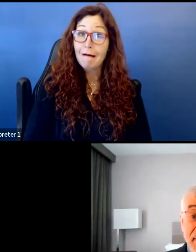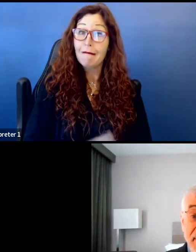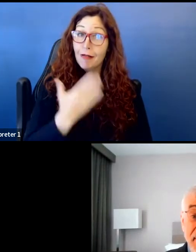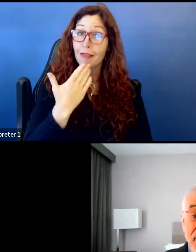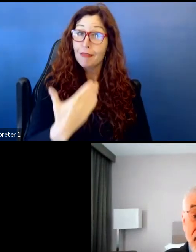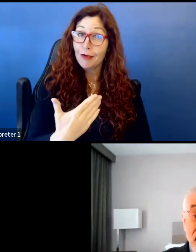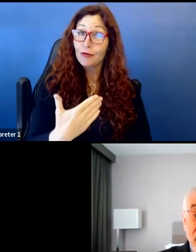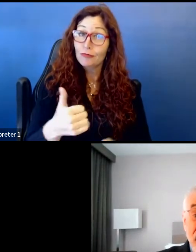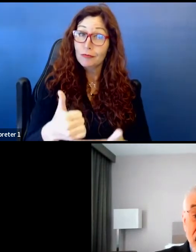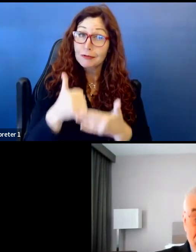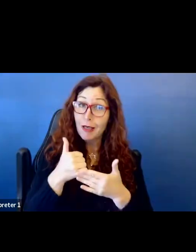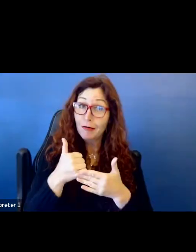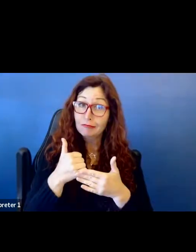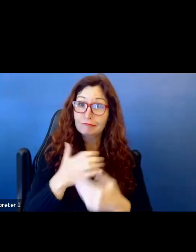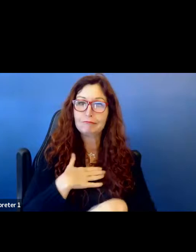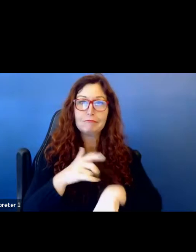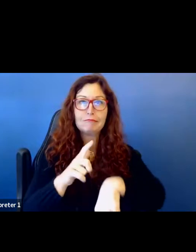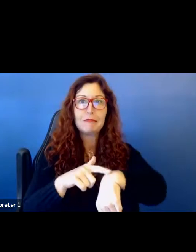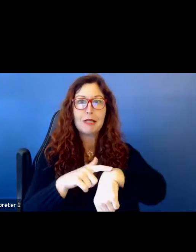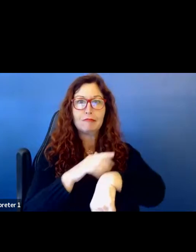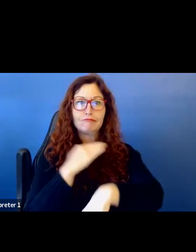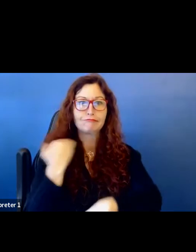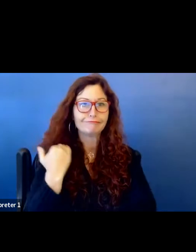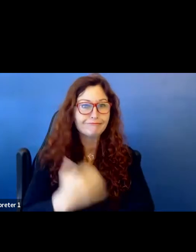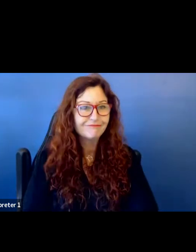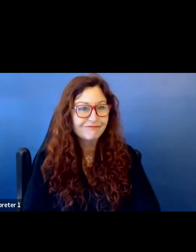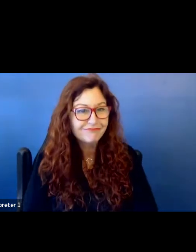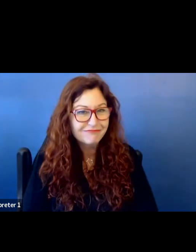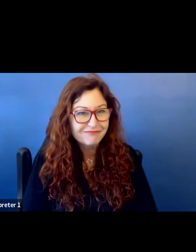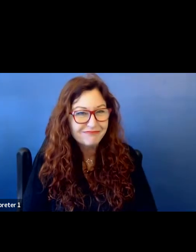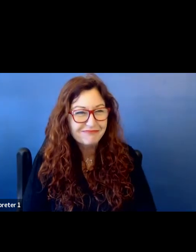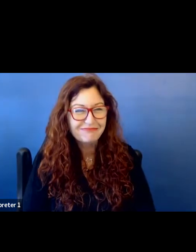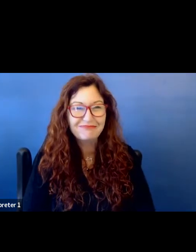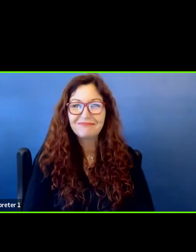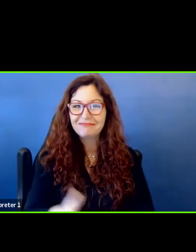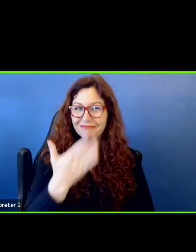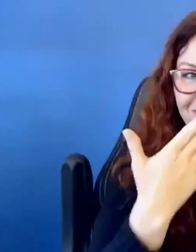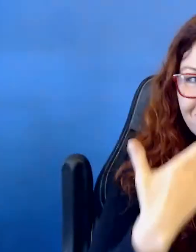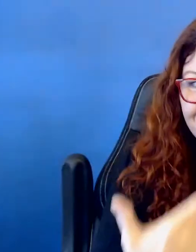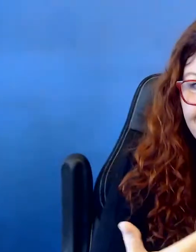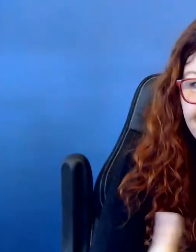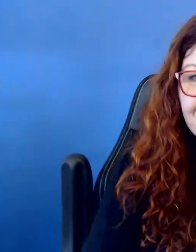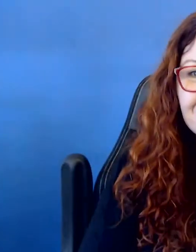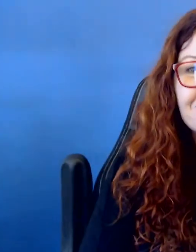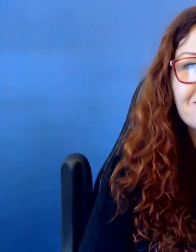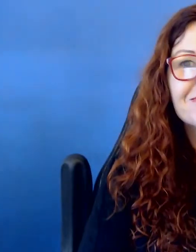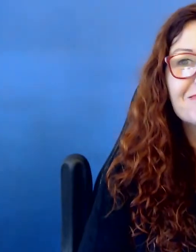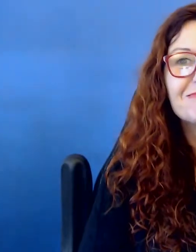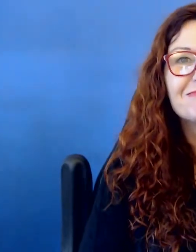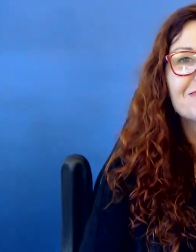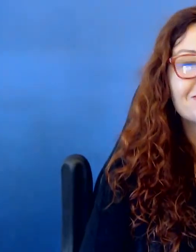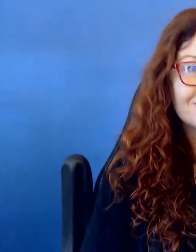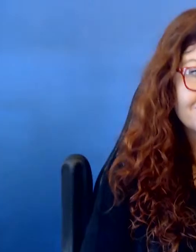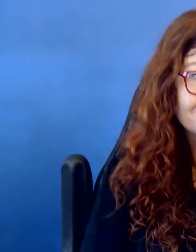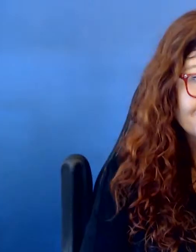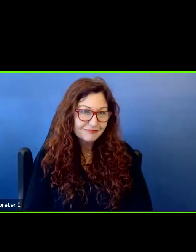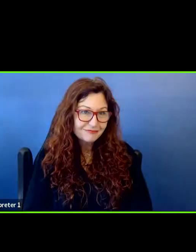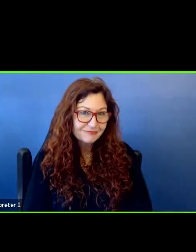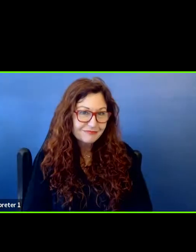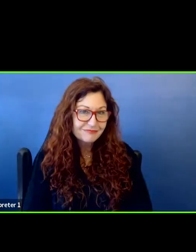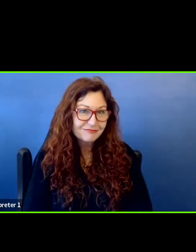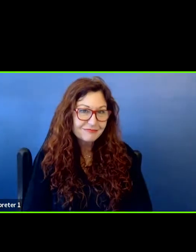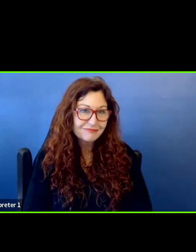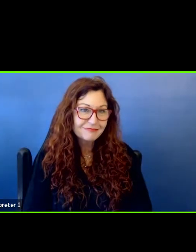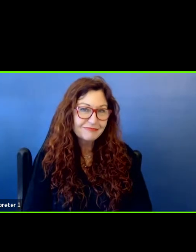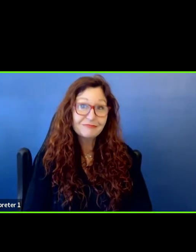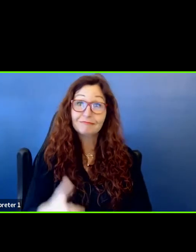helpful and i think my time has expired thank you and uh looking forward to uh connecting on those suggestions